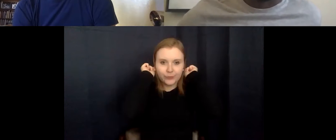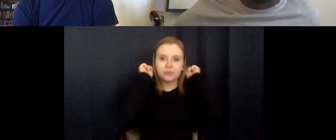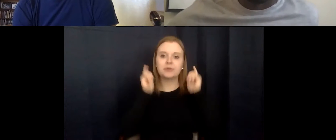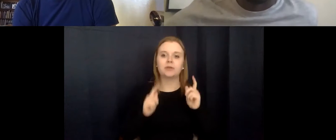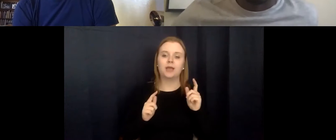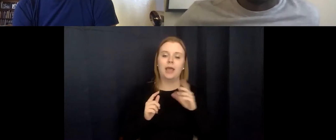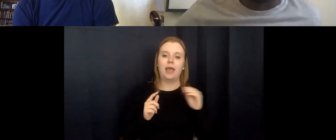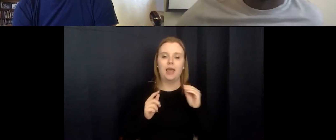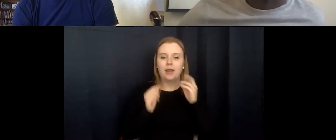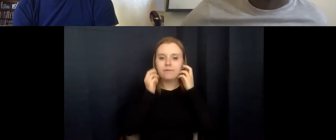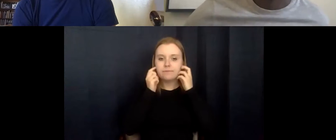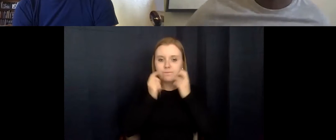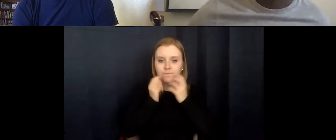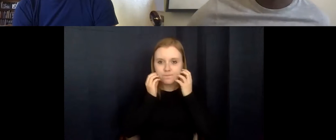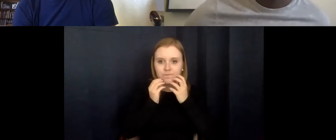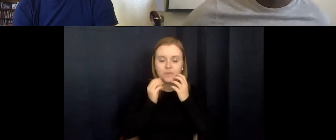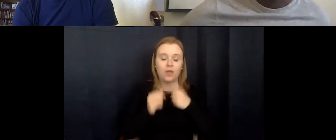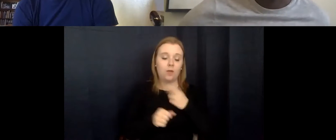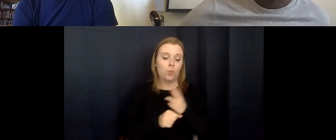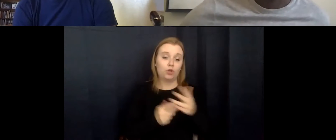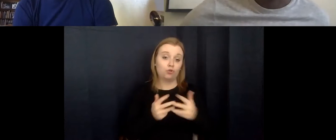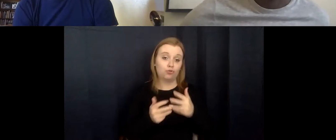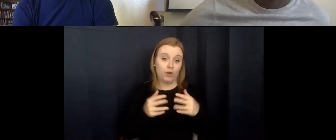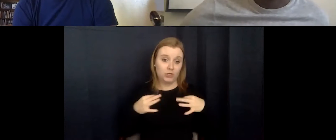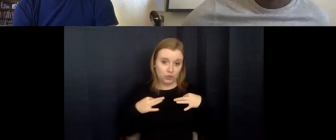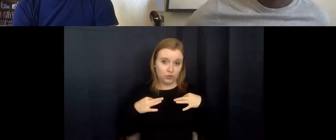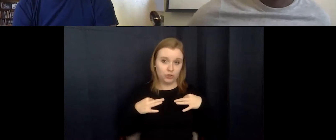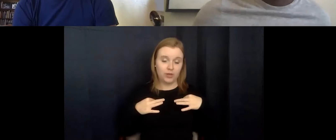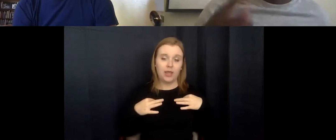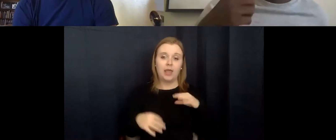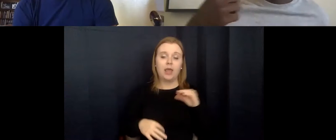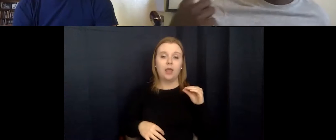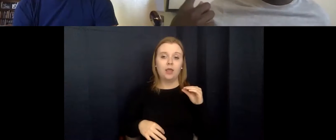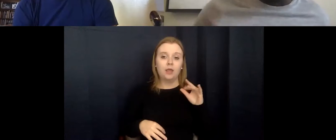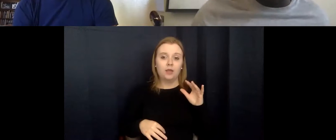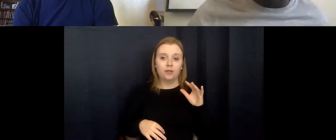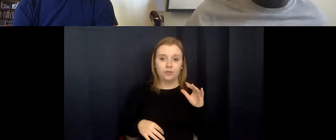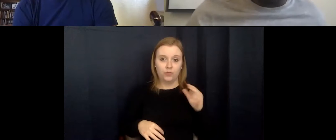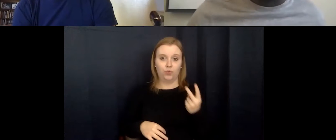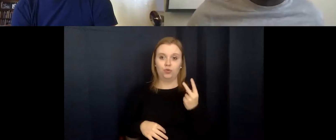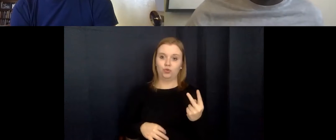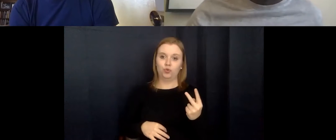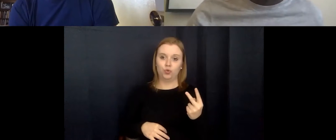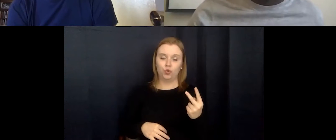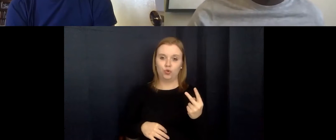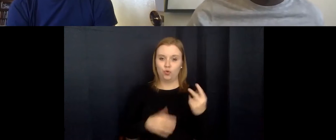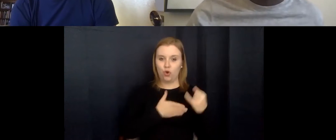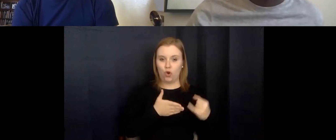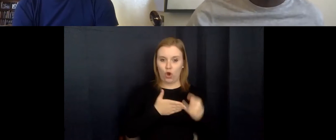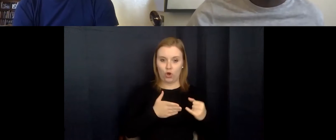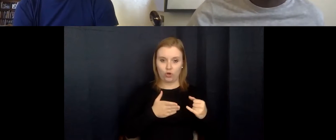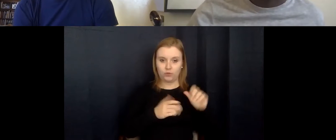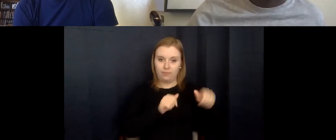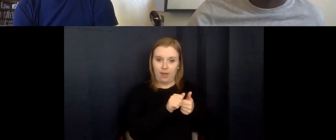facial hair. I'm wearing a gray shirt, and there are two pieces of artwork behind me